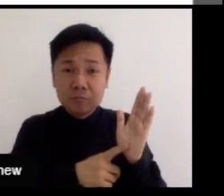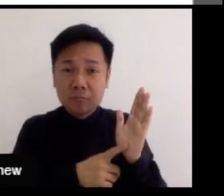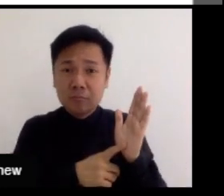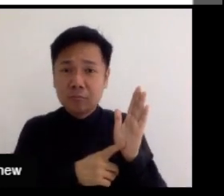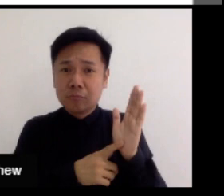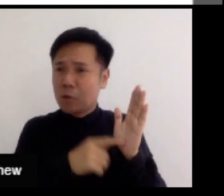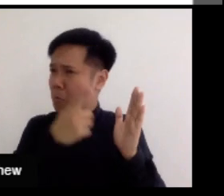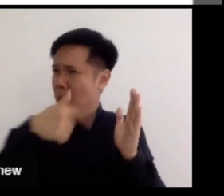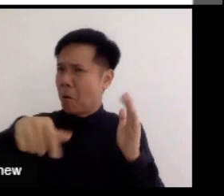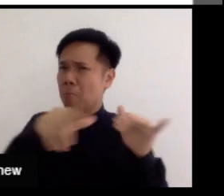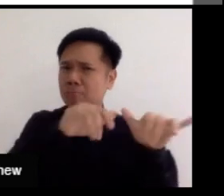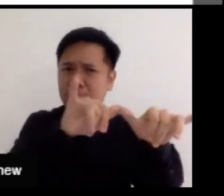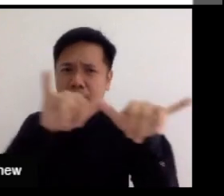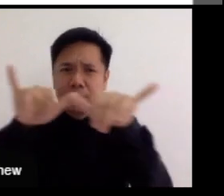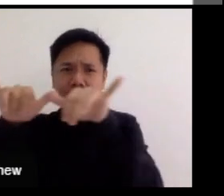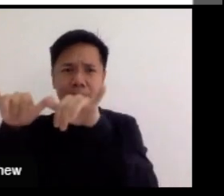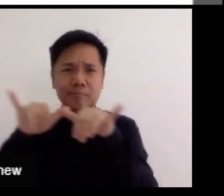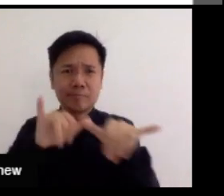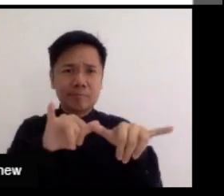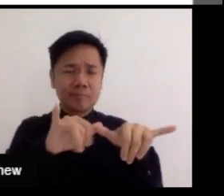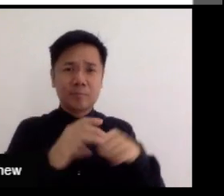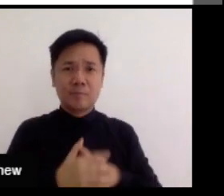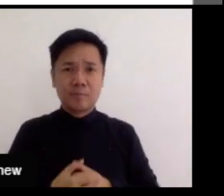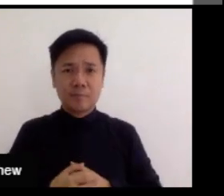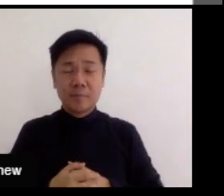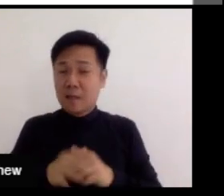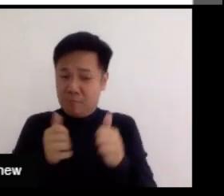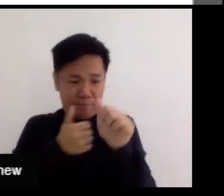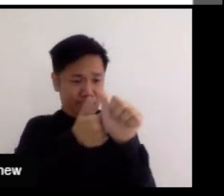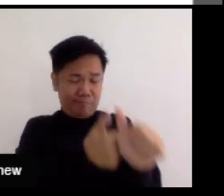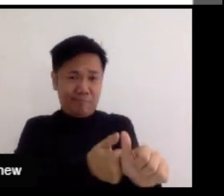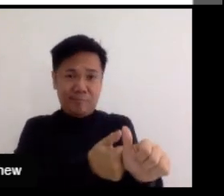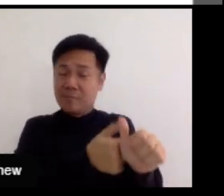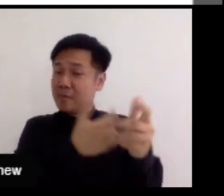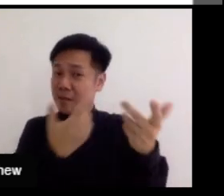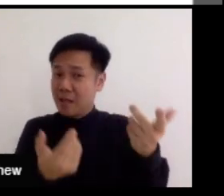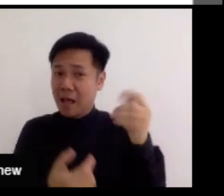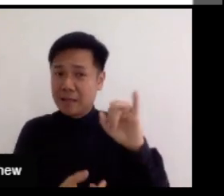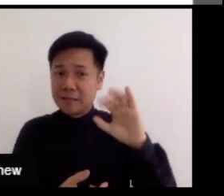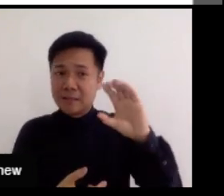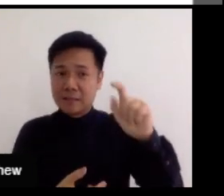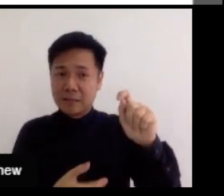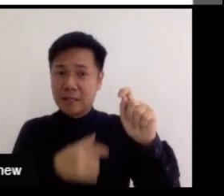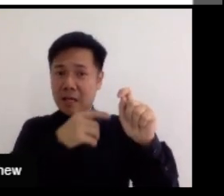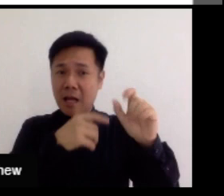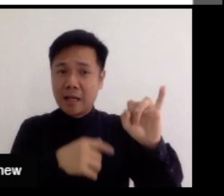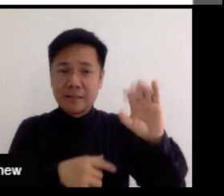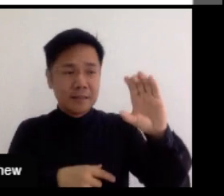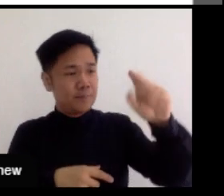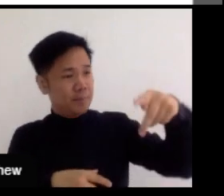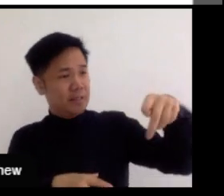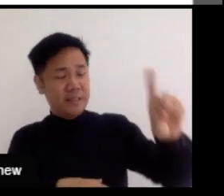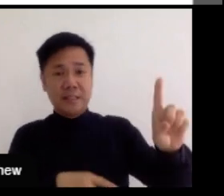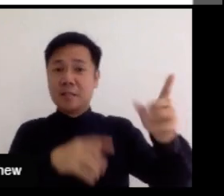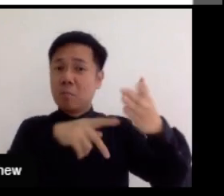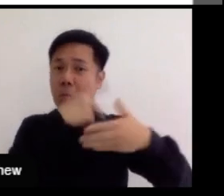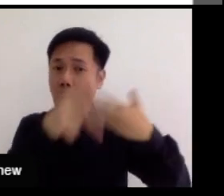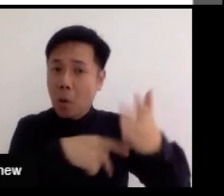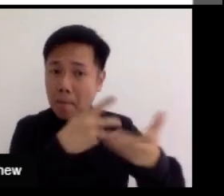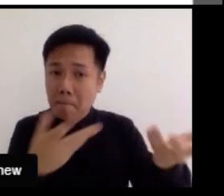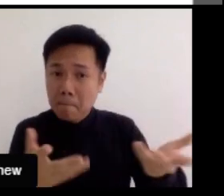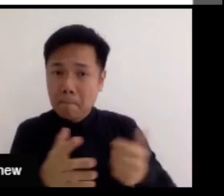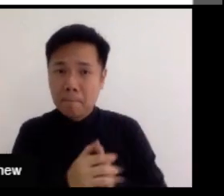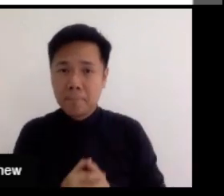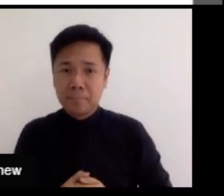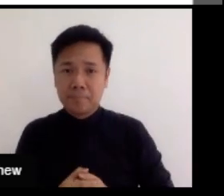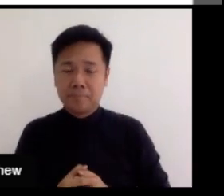important that reproductive rights in accordance with ICT program of action and the Beijing platform, and we